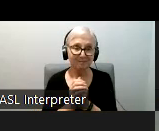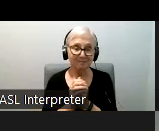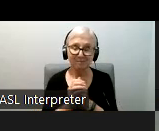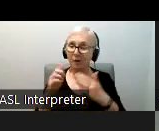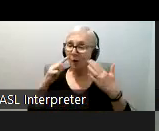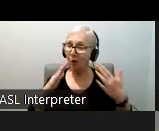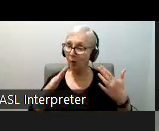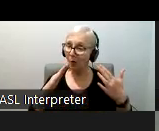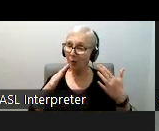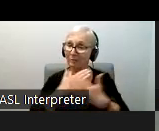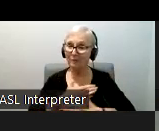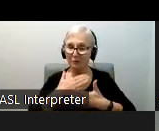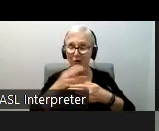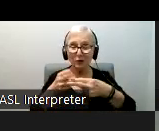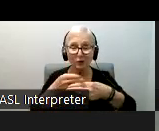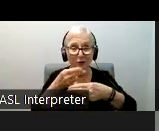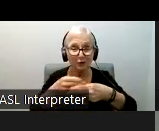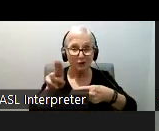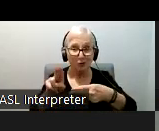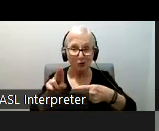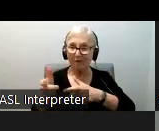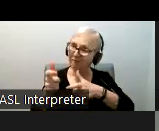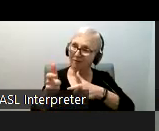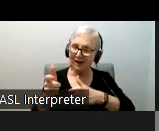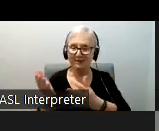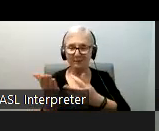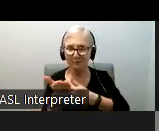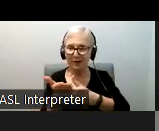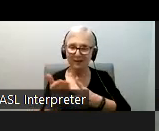Hope you enjoyed your short, fast break.